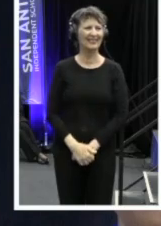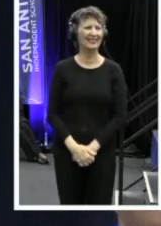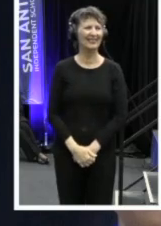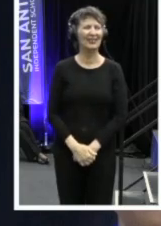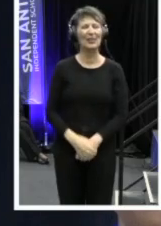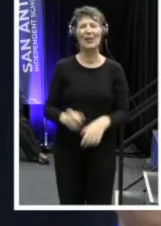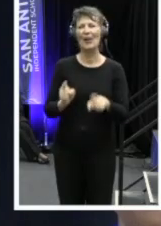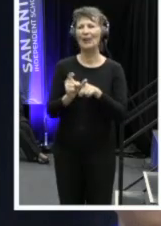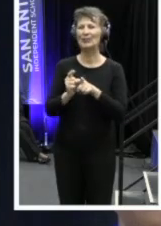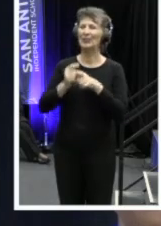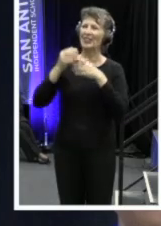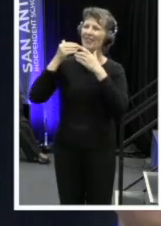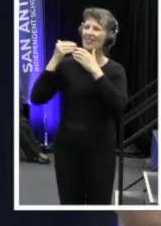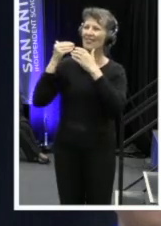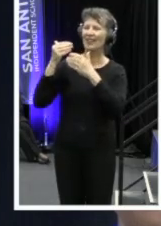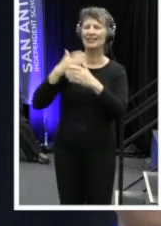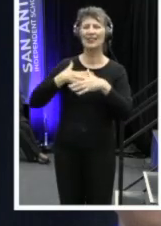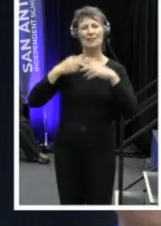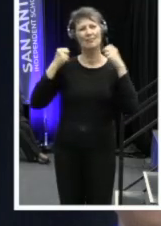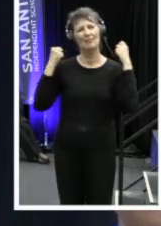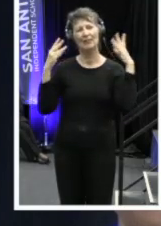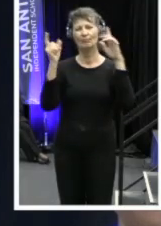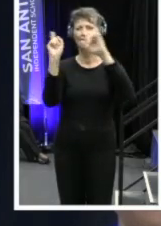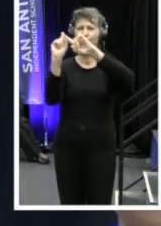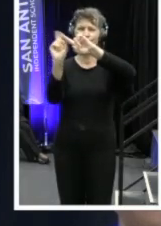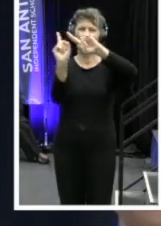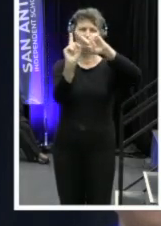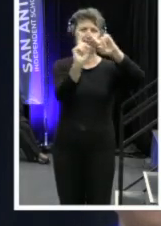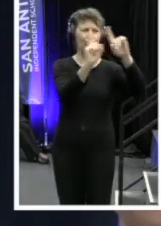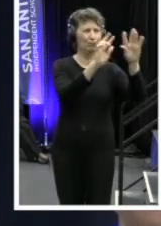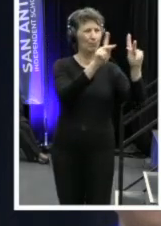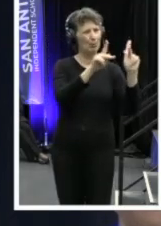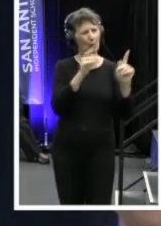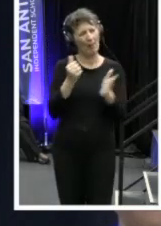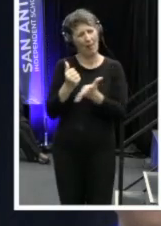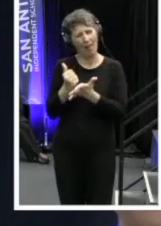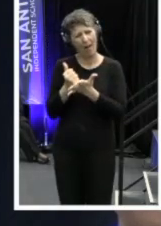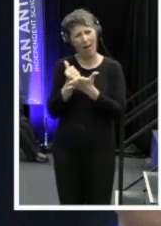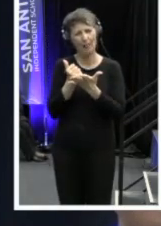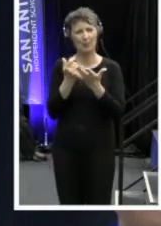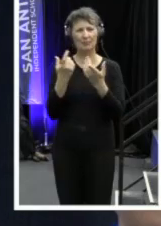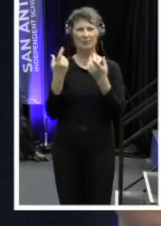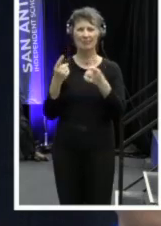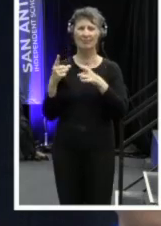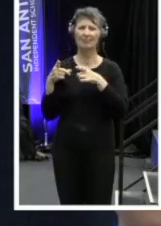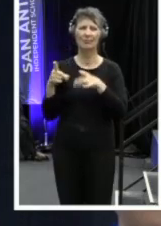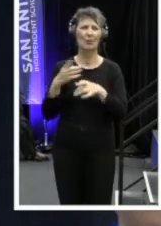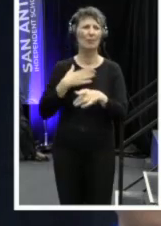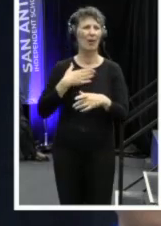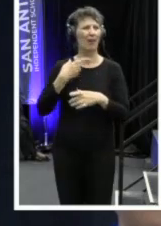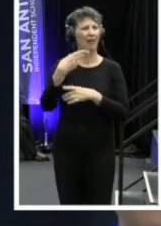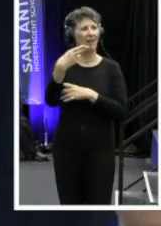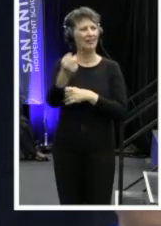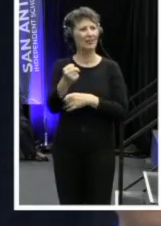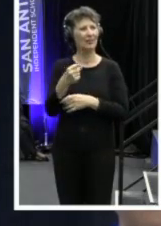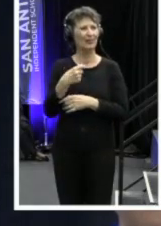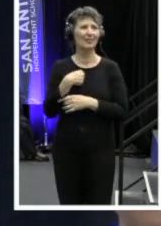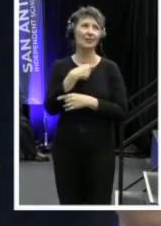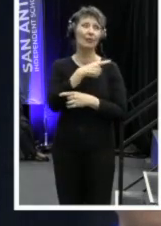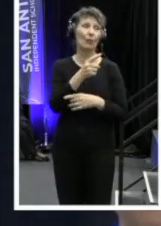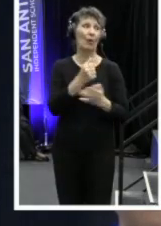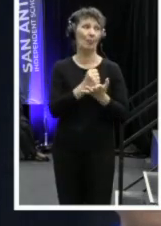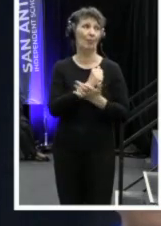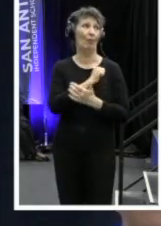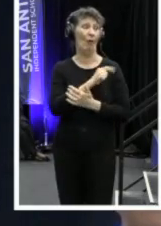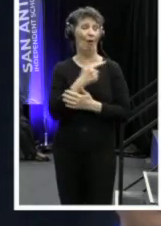I also want to give my thanks to the many people that have helped me succeed during high school, as well as those who've helped us all.